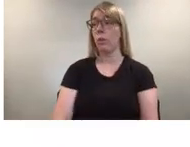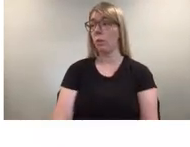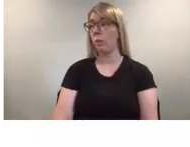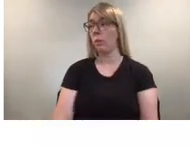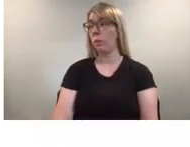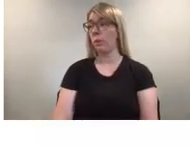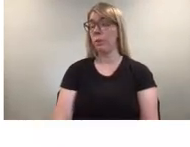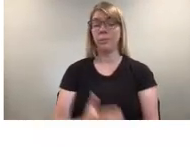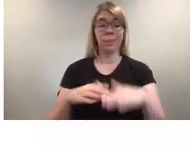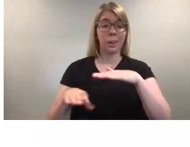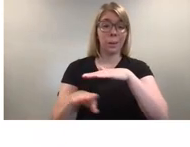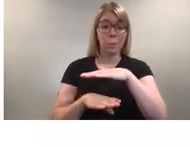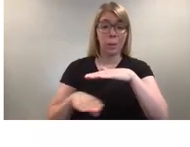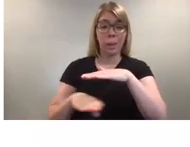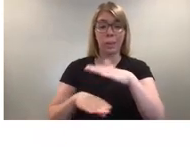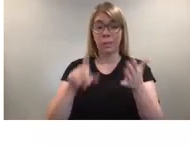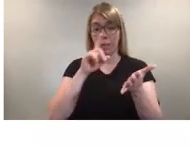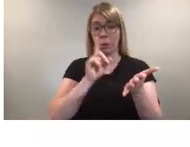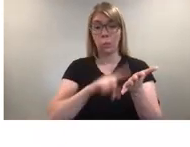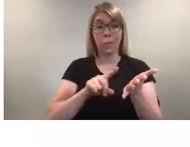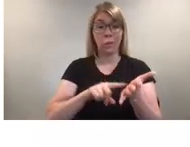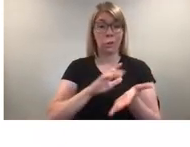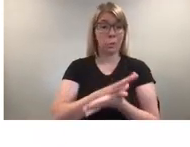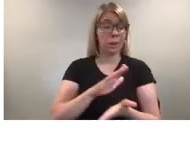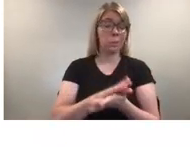basic research paper. Yep, absolutely.